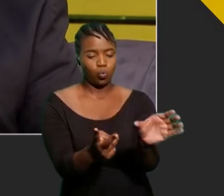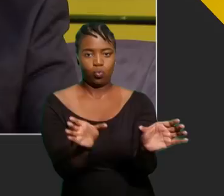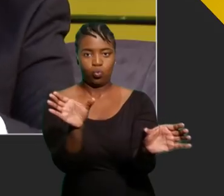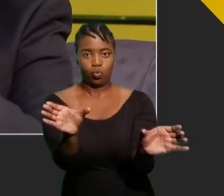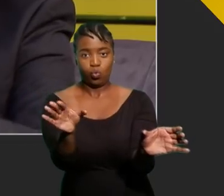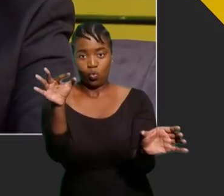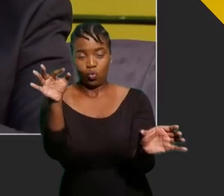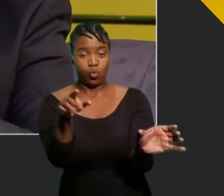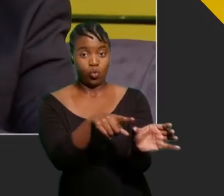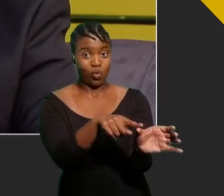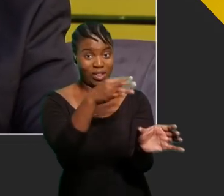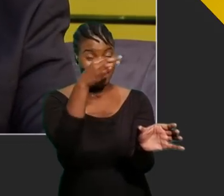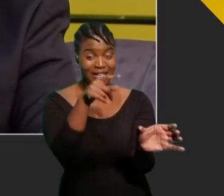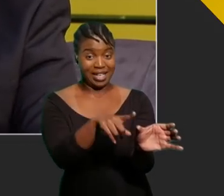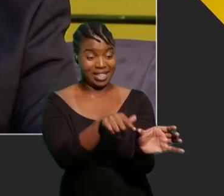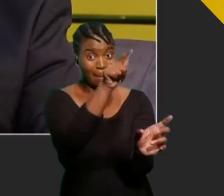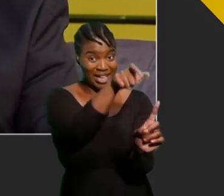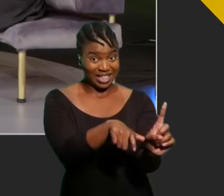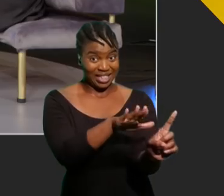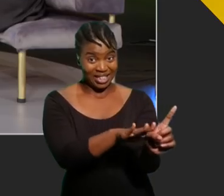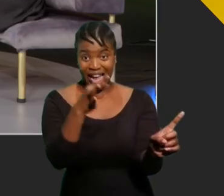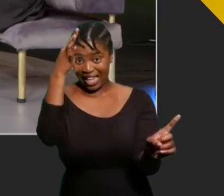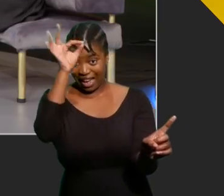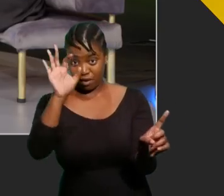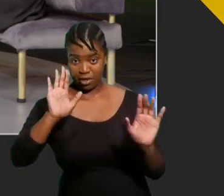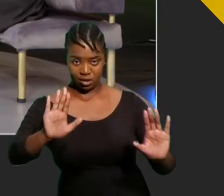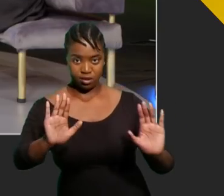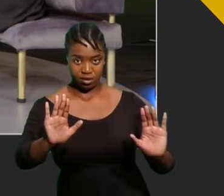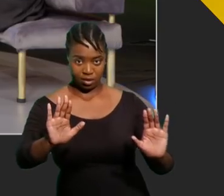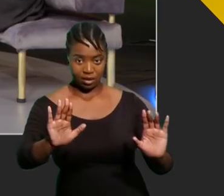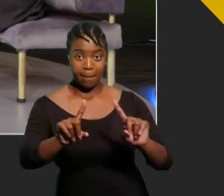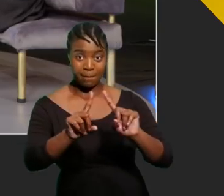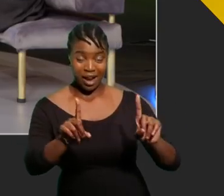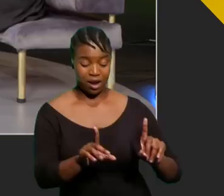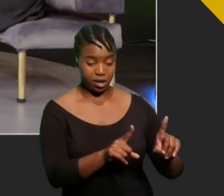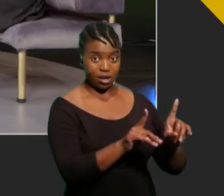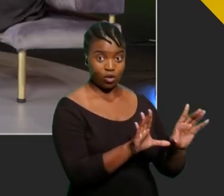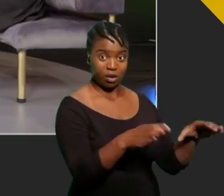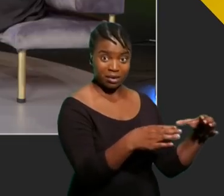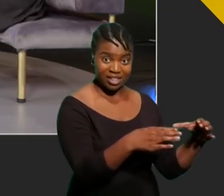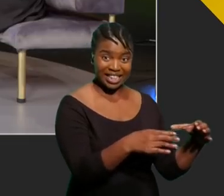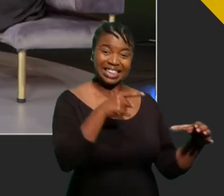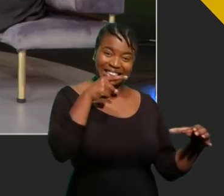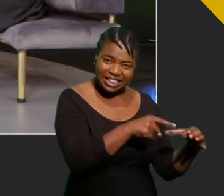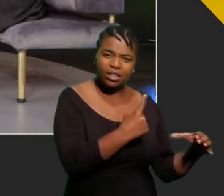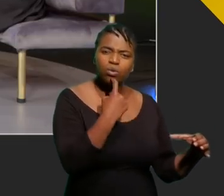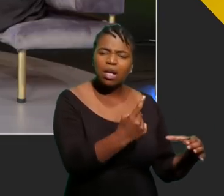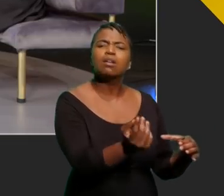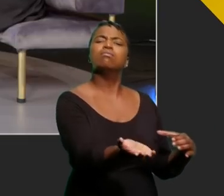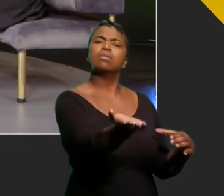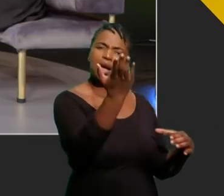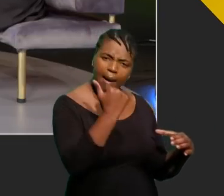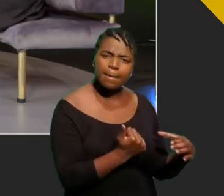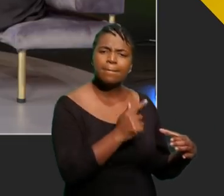state against the accused. Yes. Whereas with an inquisitorial system, and that's exactly what the commission allows someone to